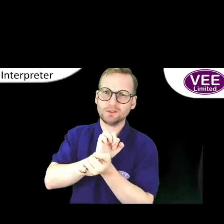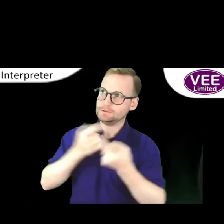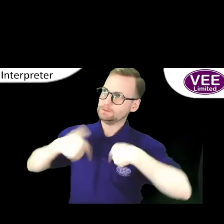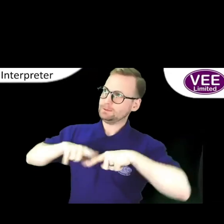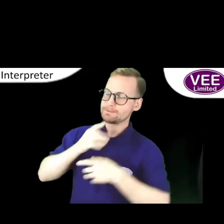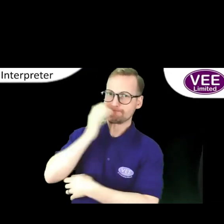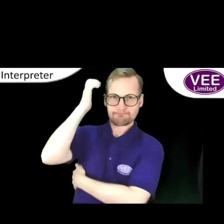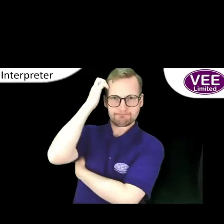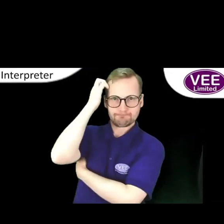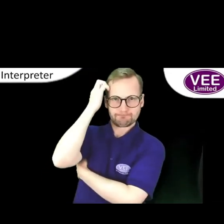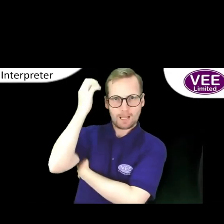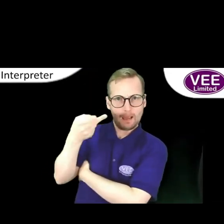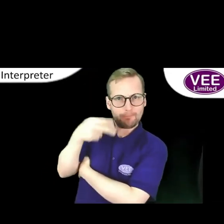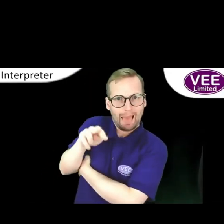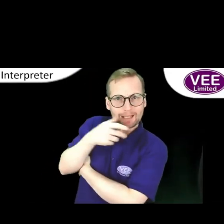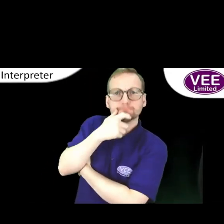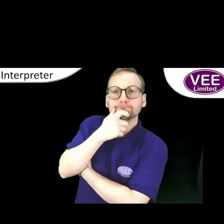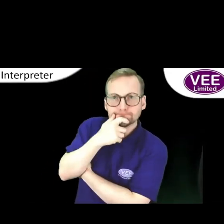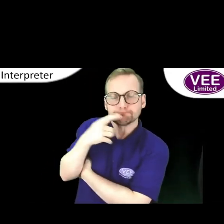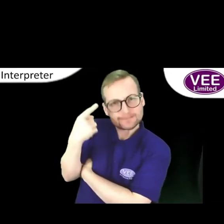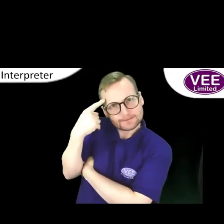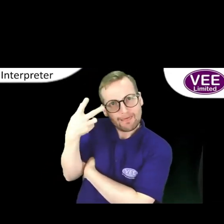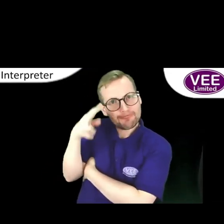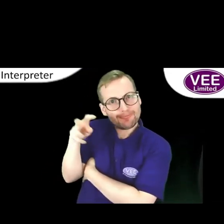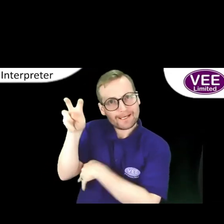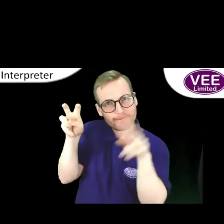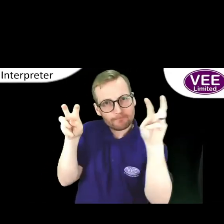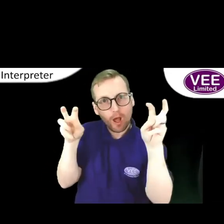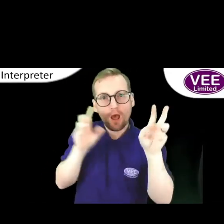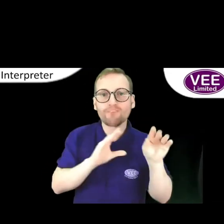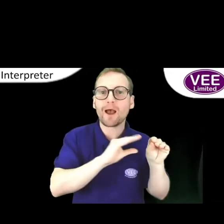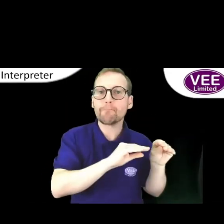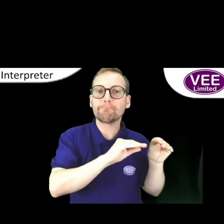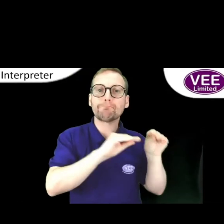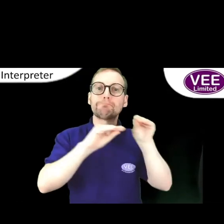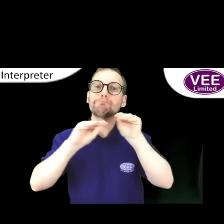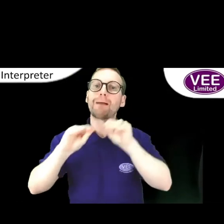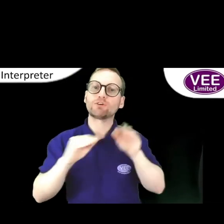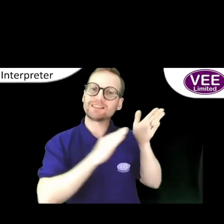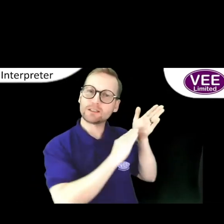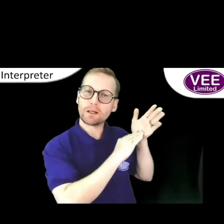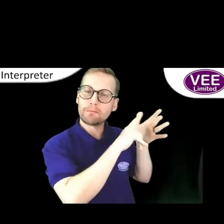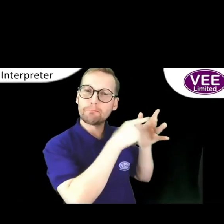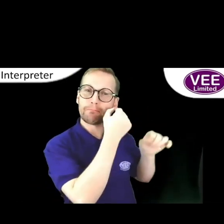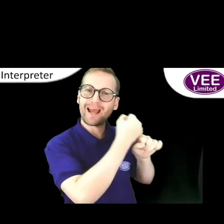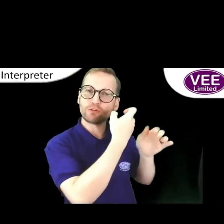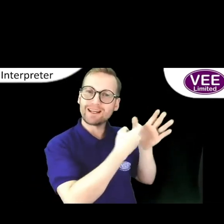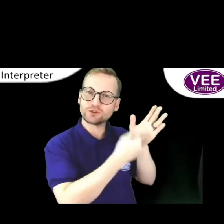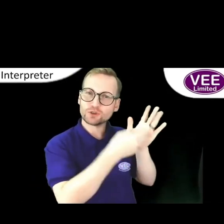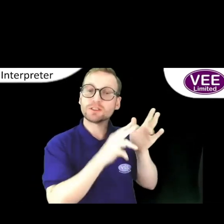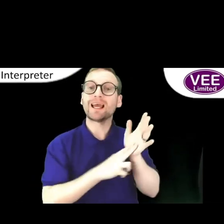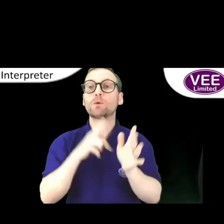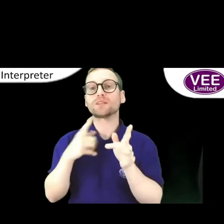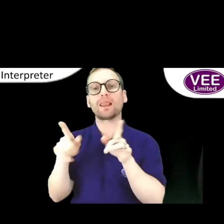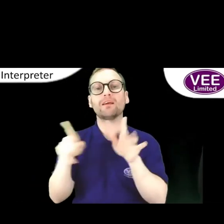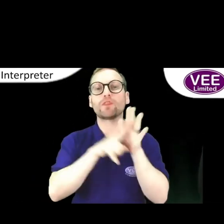of planning a programme based around the theme of migration. Central to this theme would be the public display of the Joe Cox